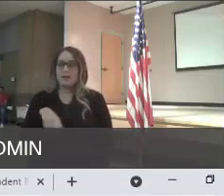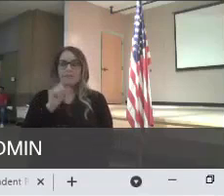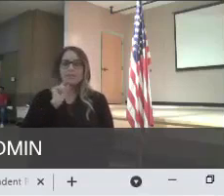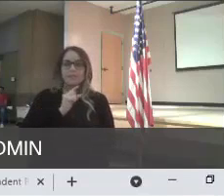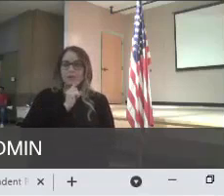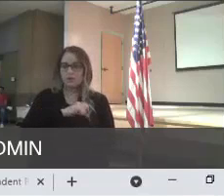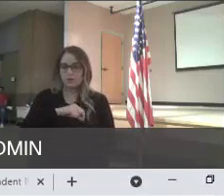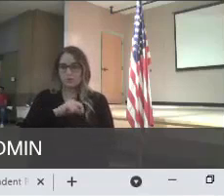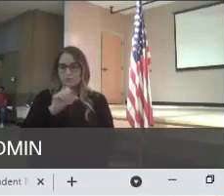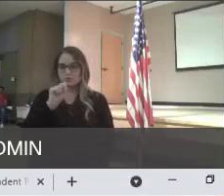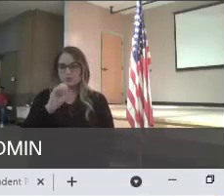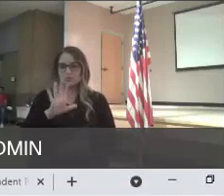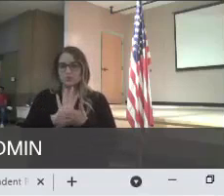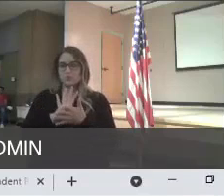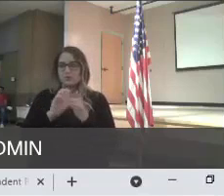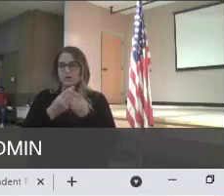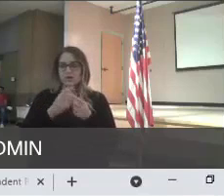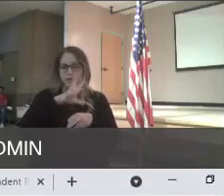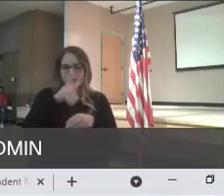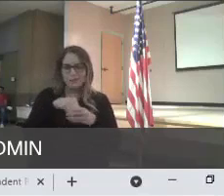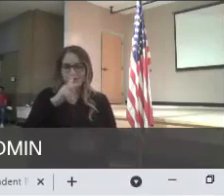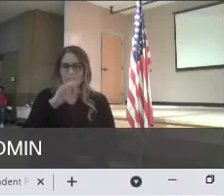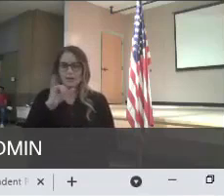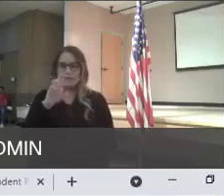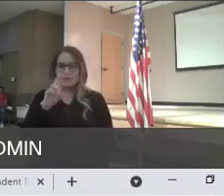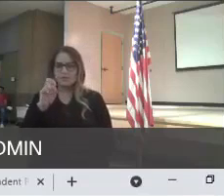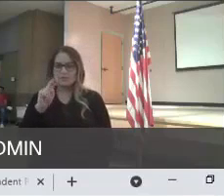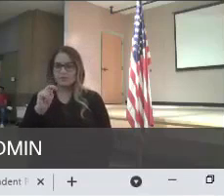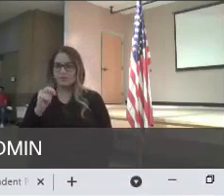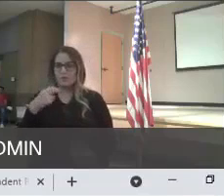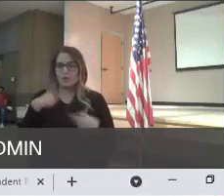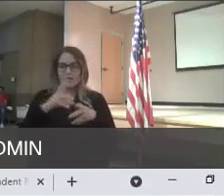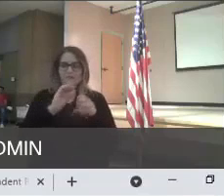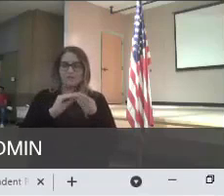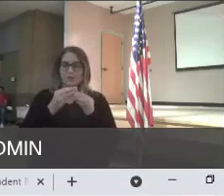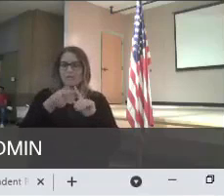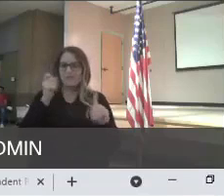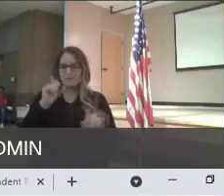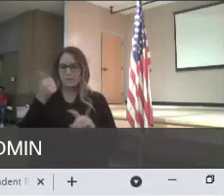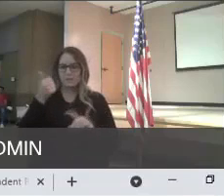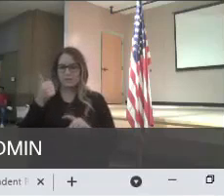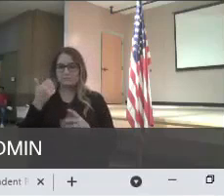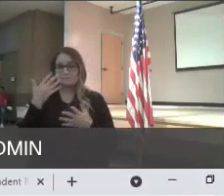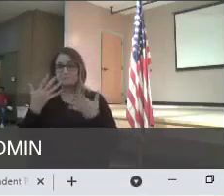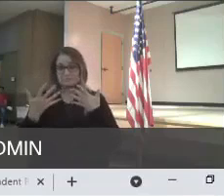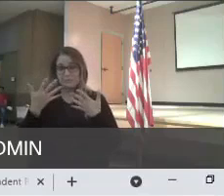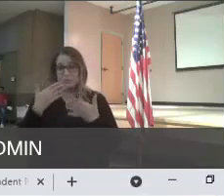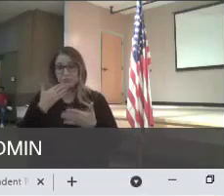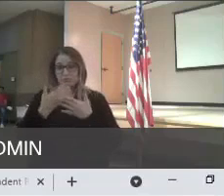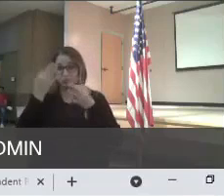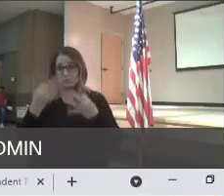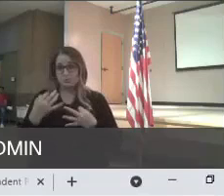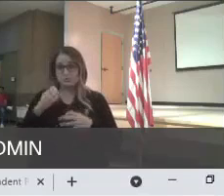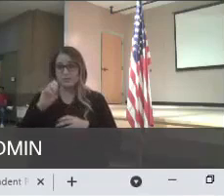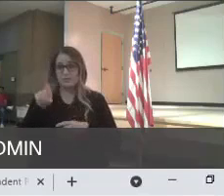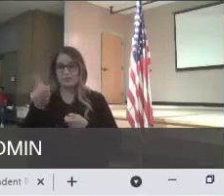the Gilbert School District, you're now including the Kyrene School District. So get your numbers from somewhere else would probably be a wise decision